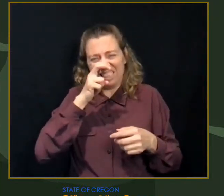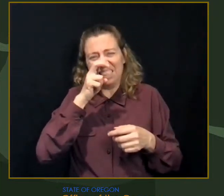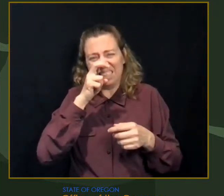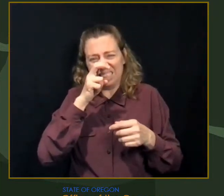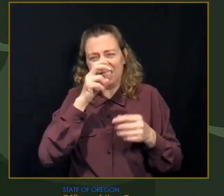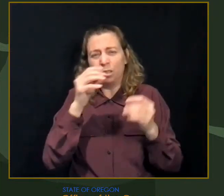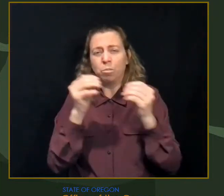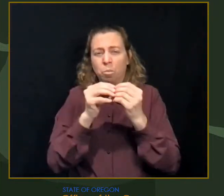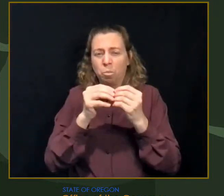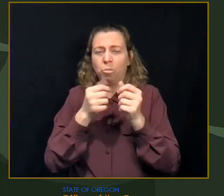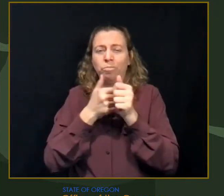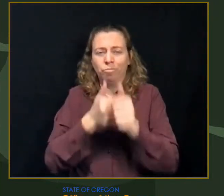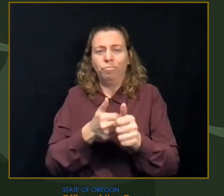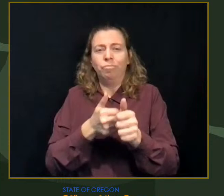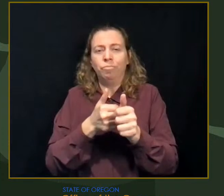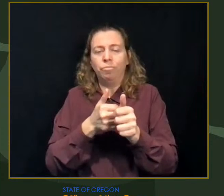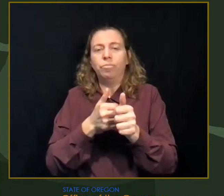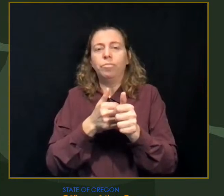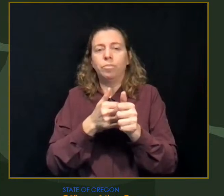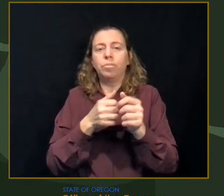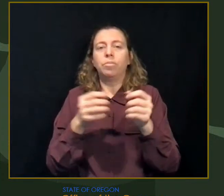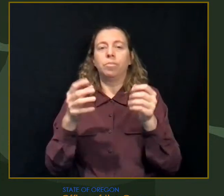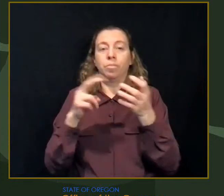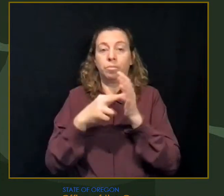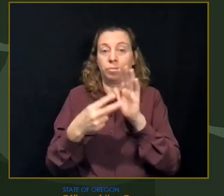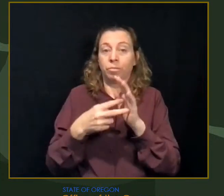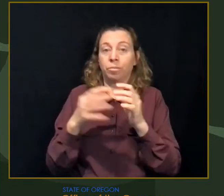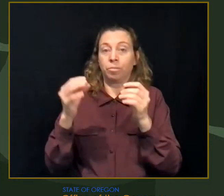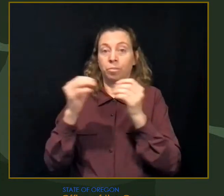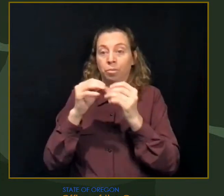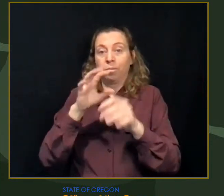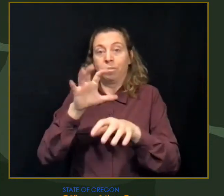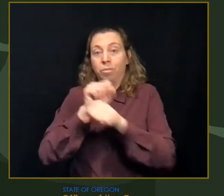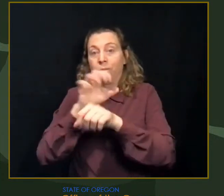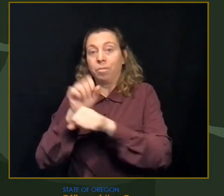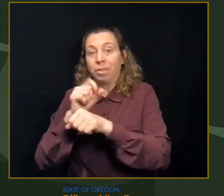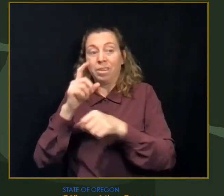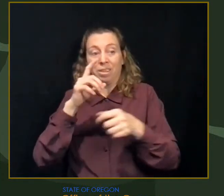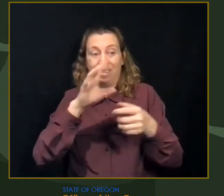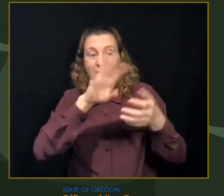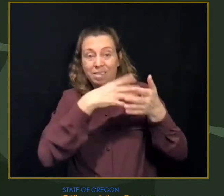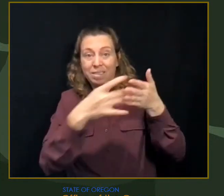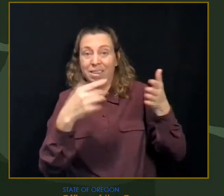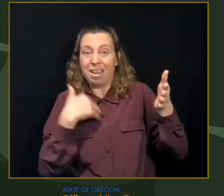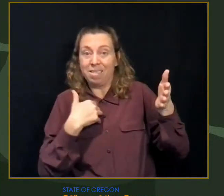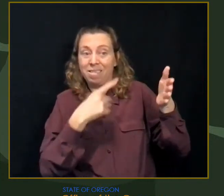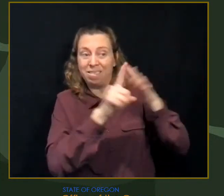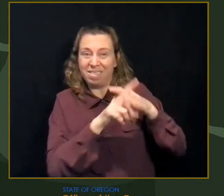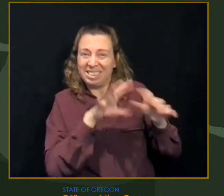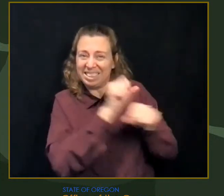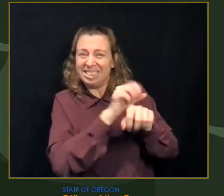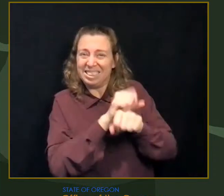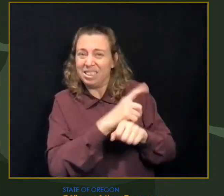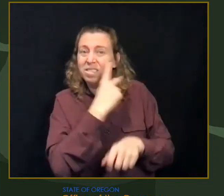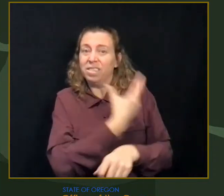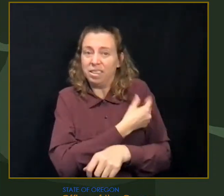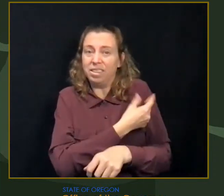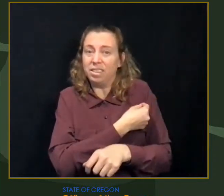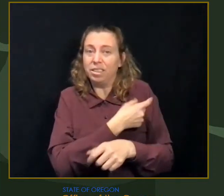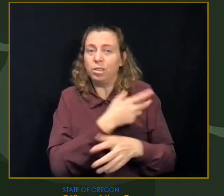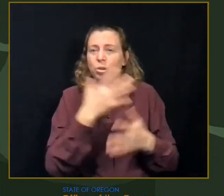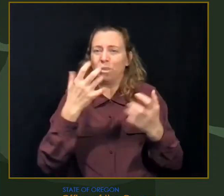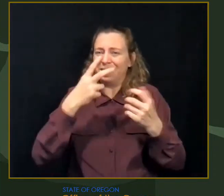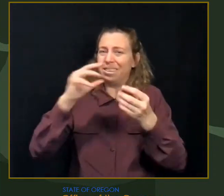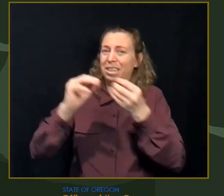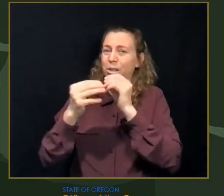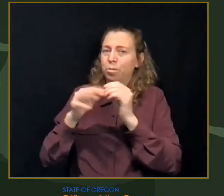Oregonians to make their appointment to get their vaccine. And doing that, we will see cases go back down. we will see hospitalizations go